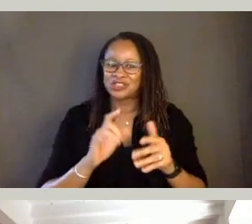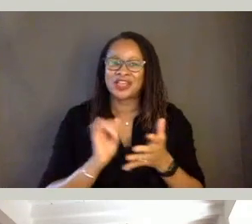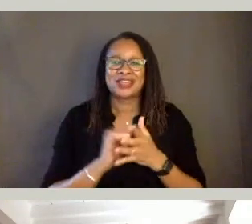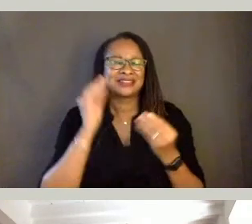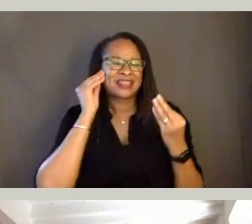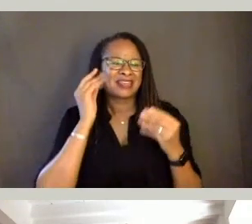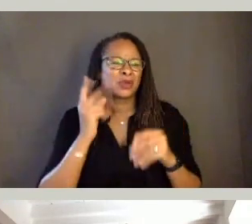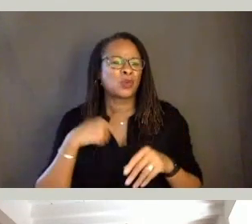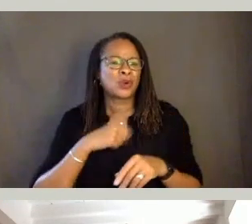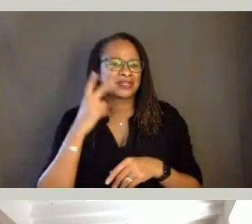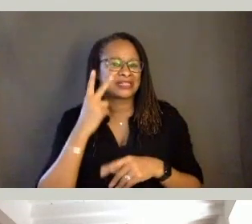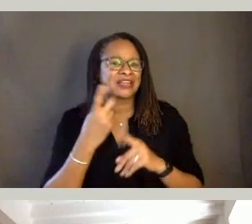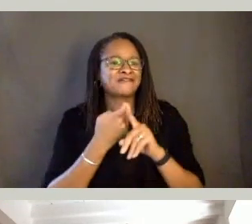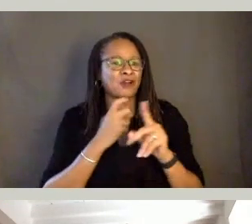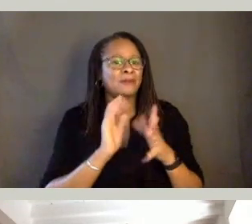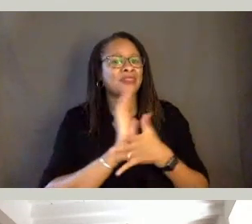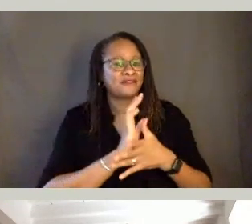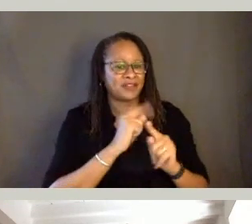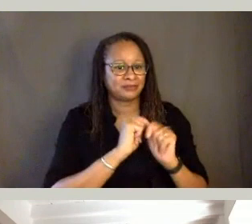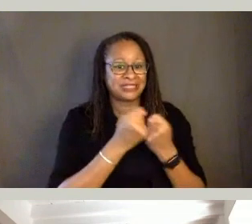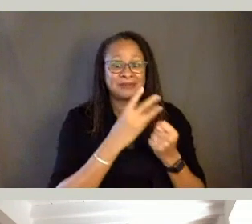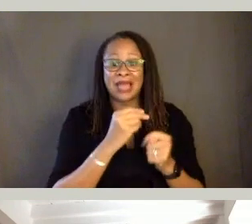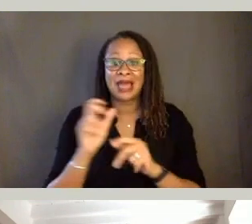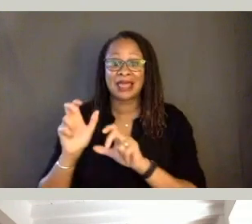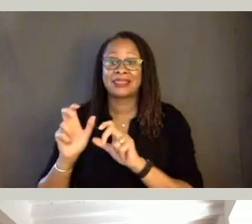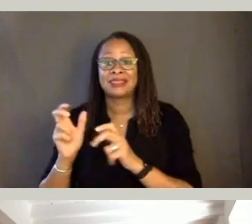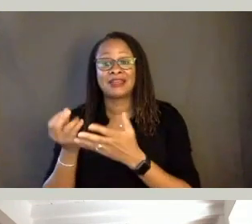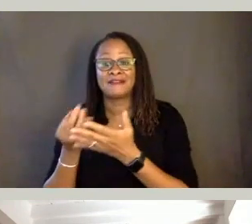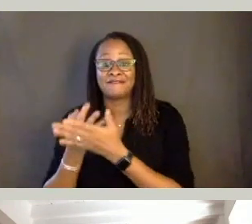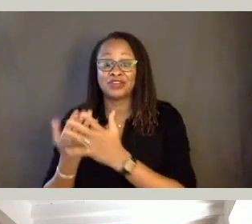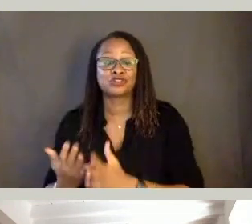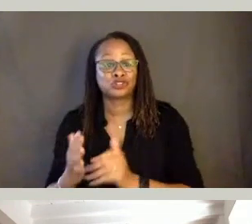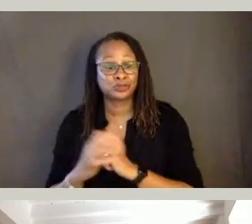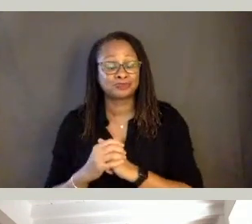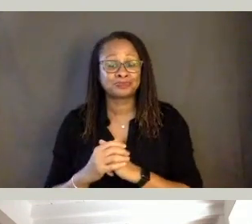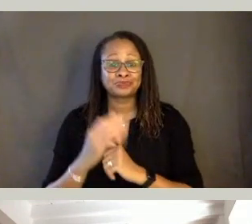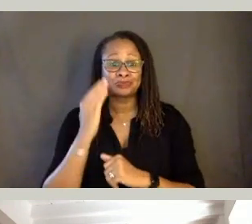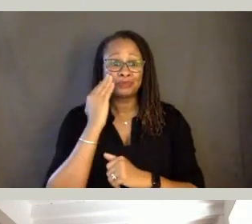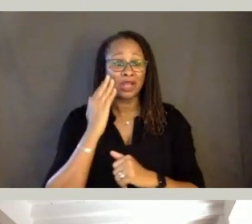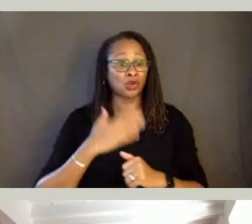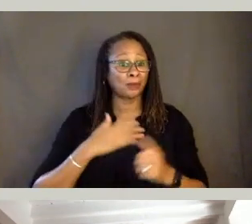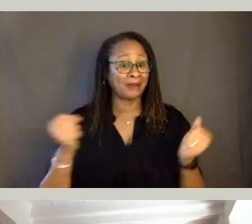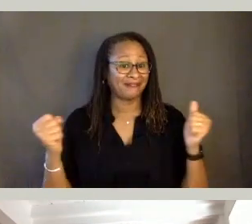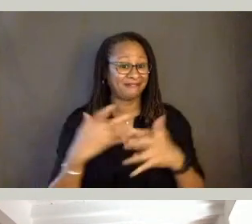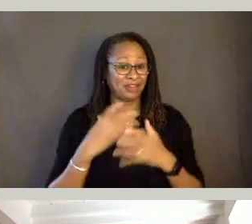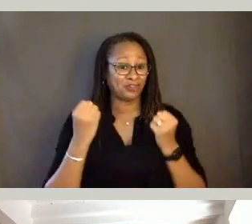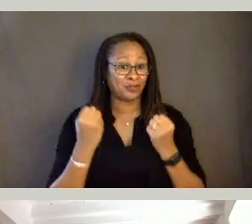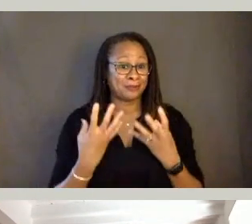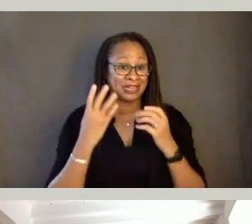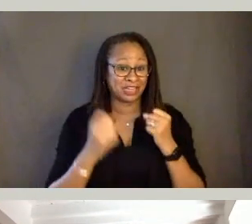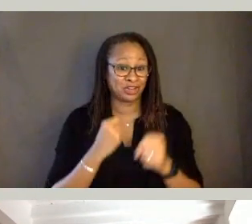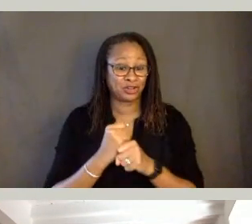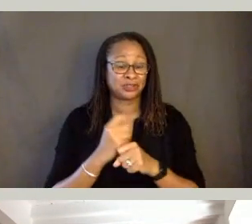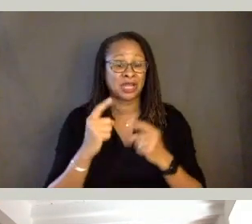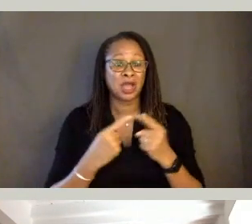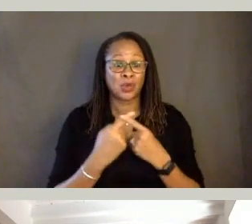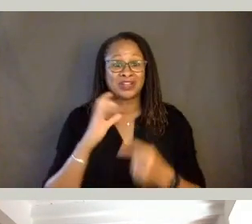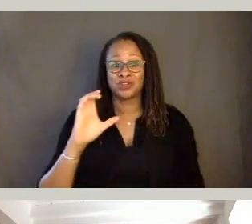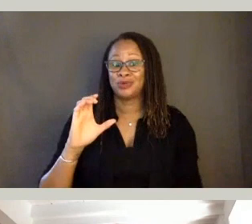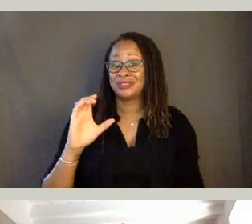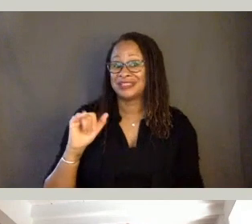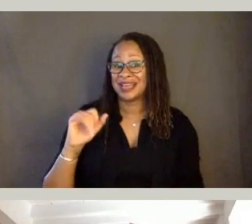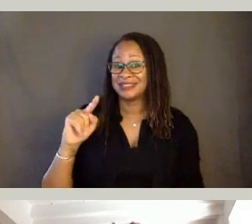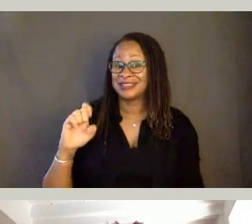we're seeing from both the film teams and the funders. And I think I know my fear for many years now is when you cite the big, you